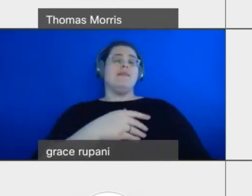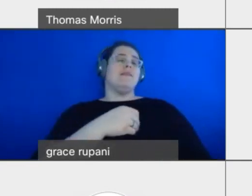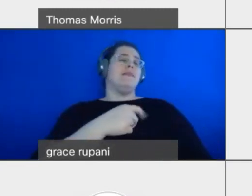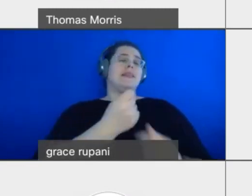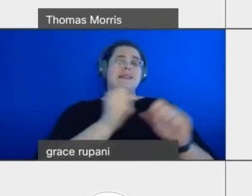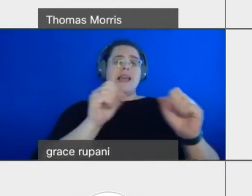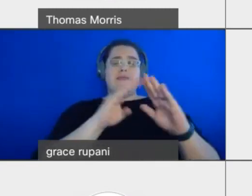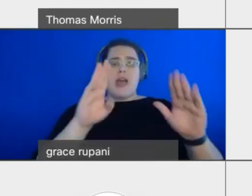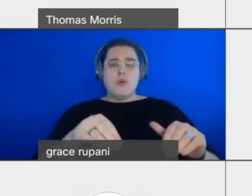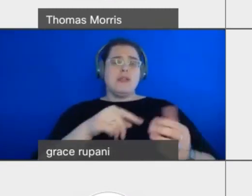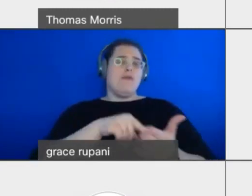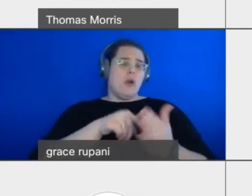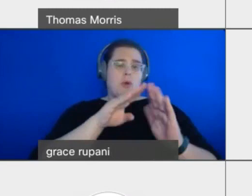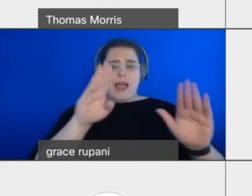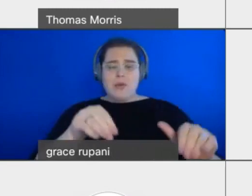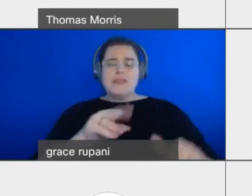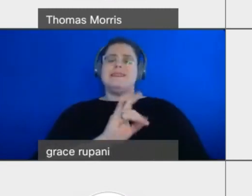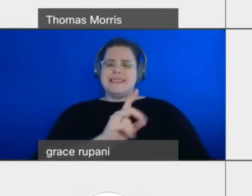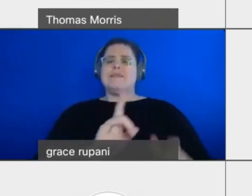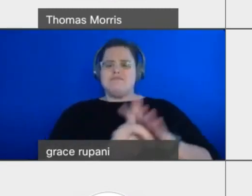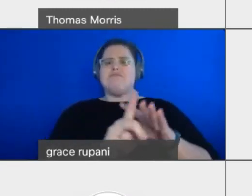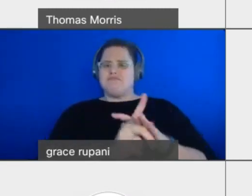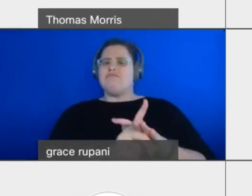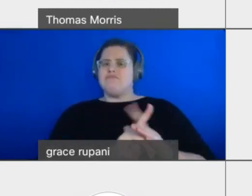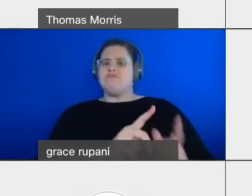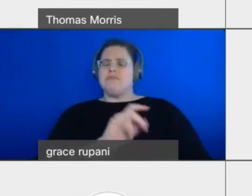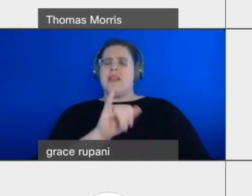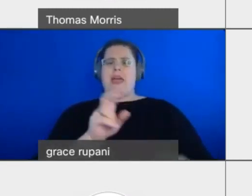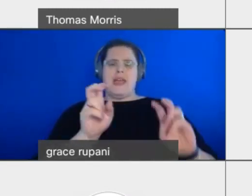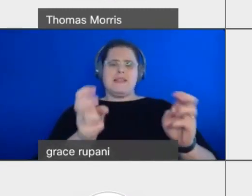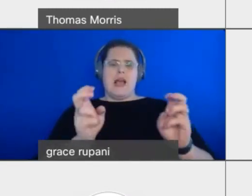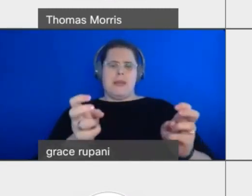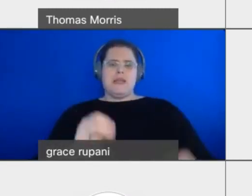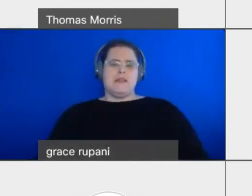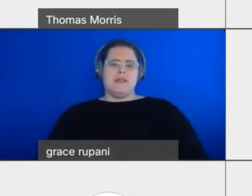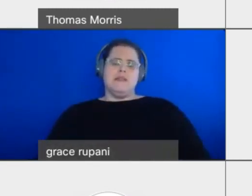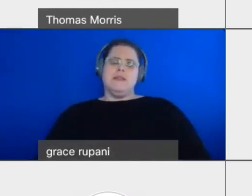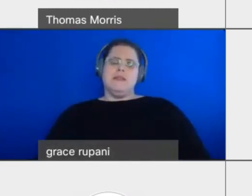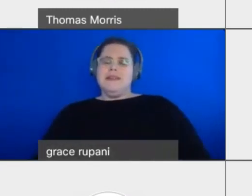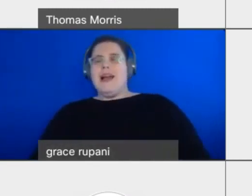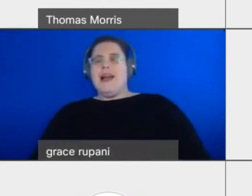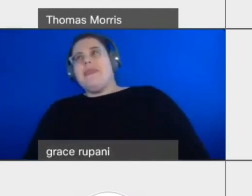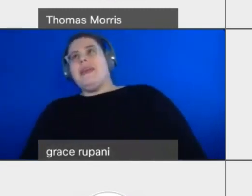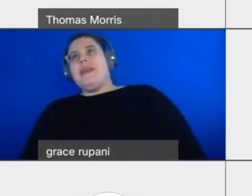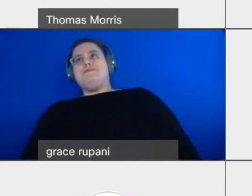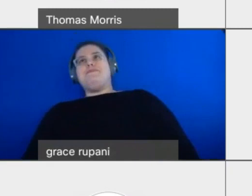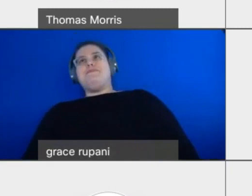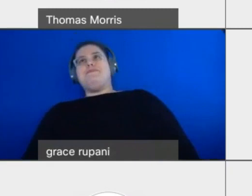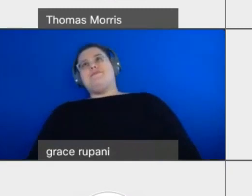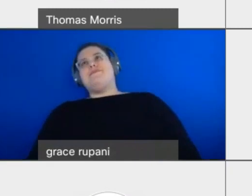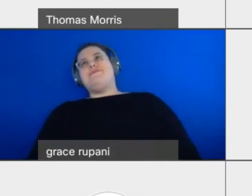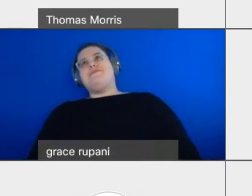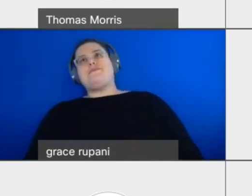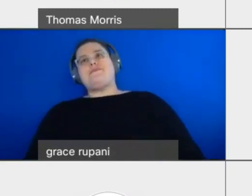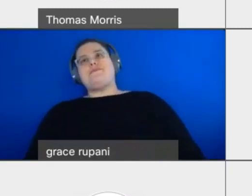I think that the challenge is as you look at housing in the context of,